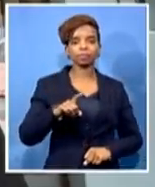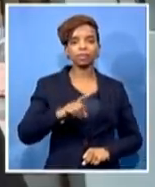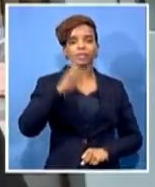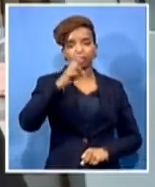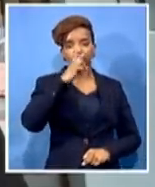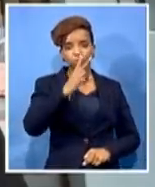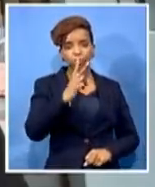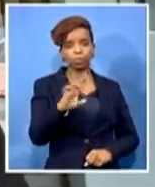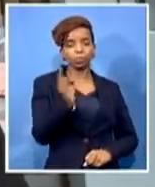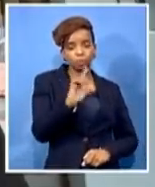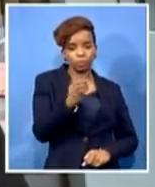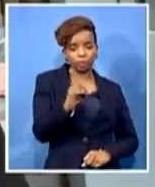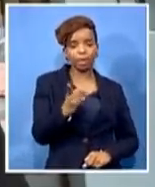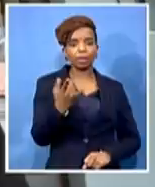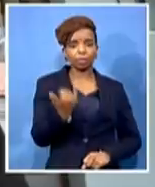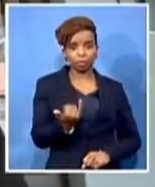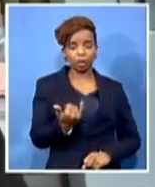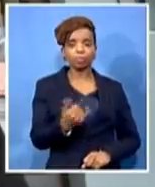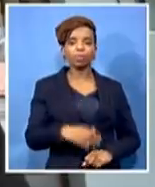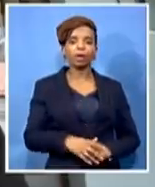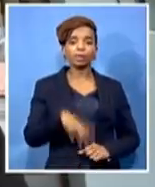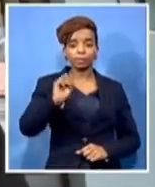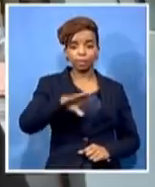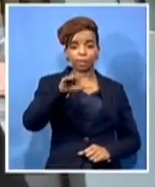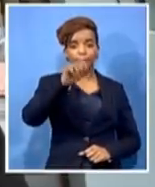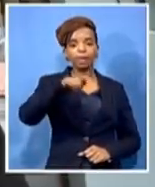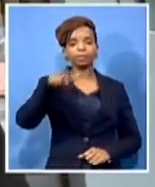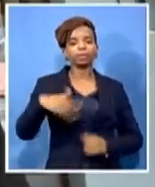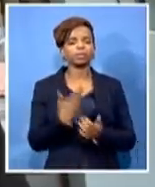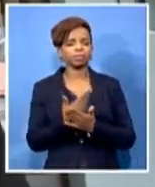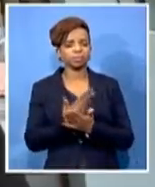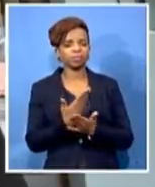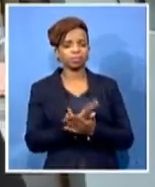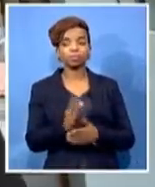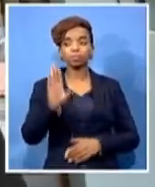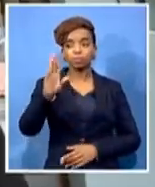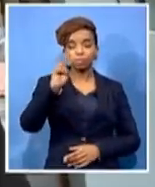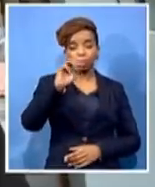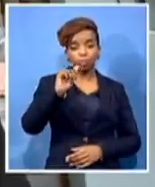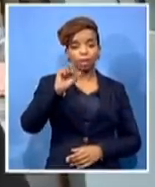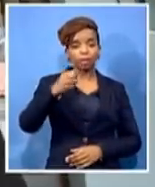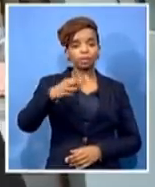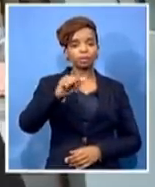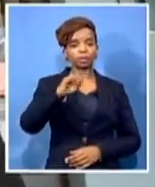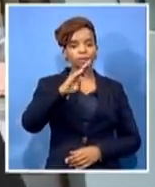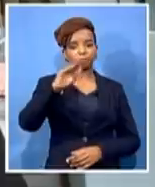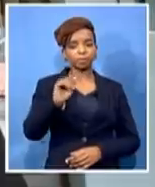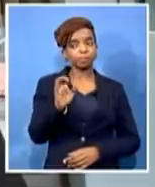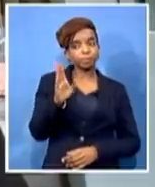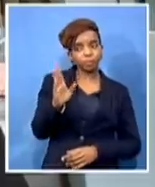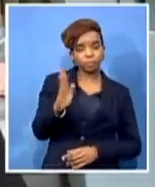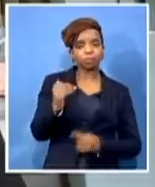Maybe Mashaba might be the one who's yielding a new dawn, hopefully not a false